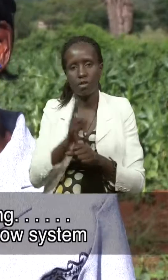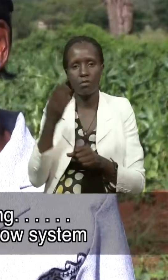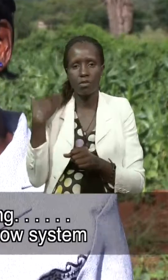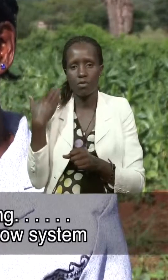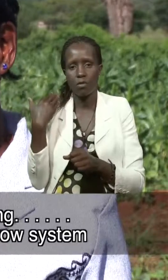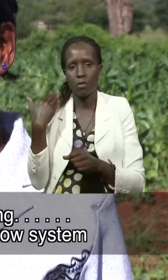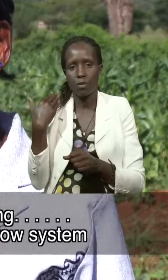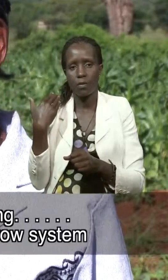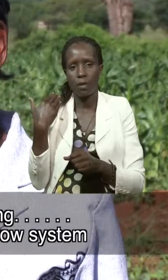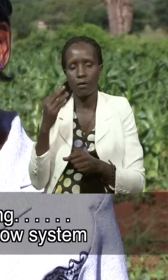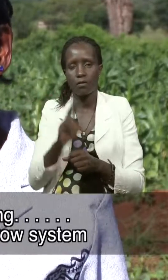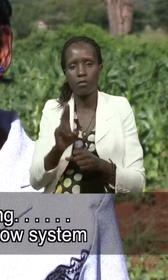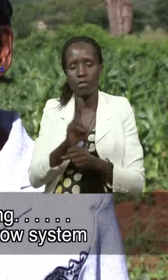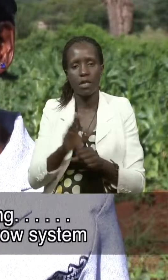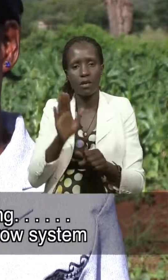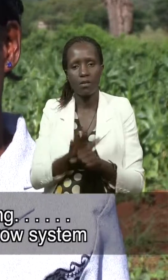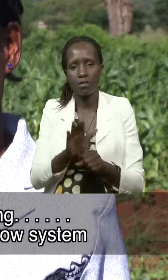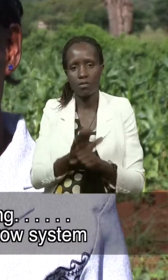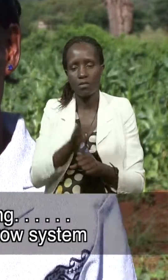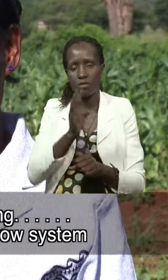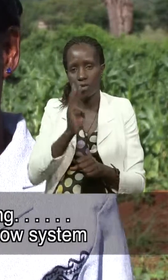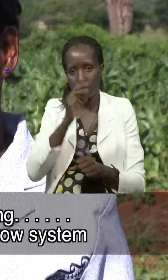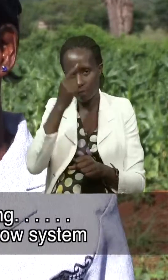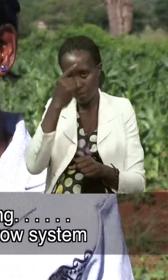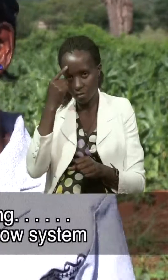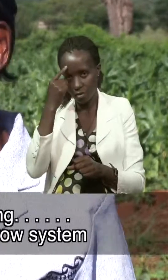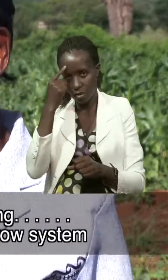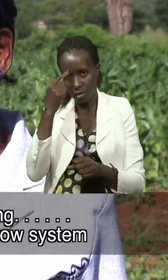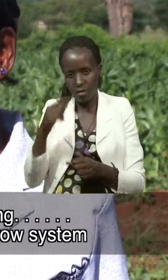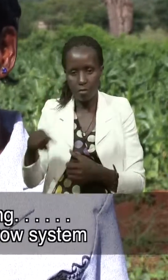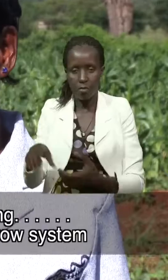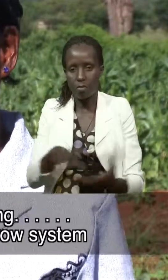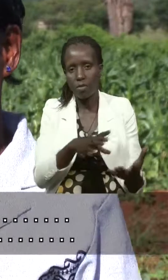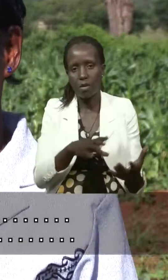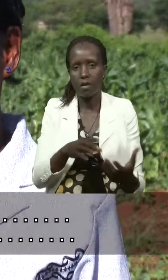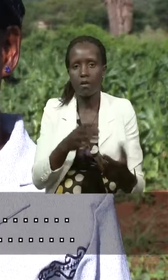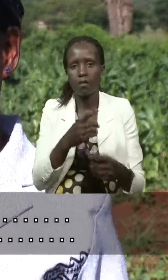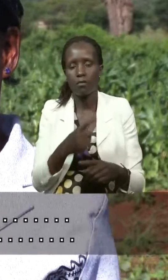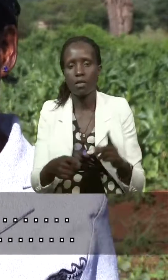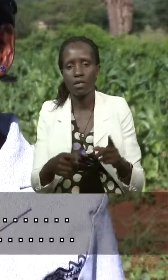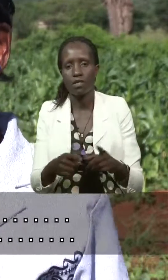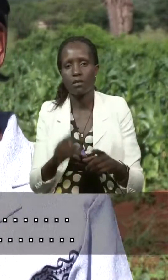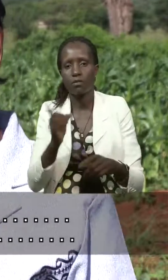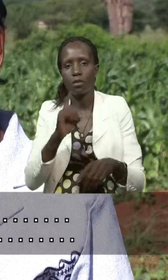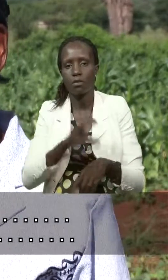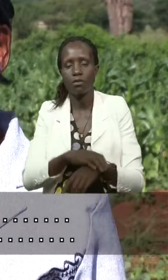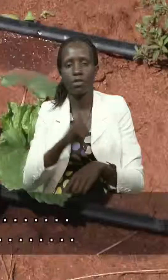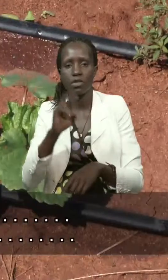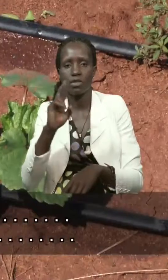hapo zamani, nilikuwa nikitumia maji nyingi kwa sababu nilikuwa nikiweka tu kwa mitaru, lakini wakati nilipata hizi